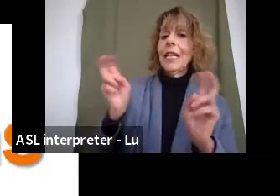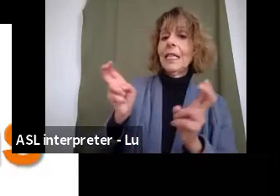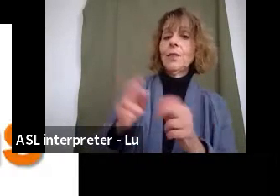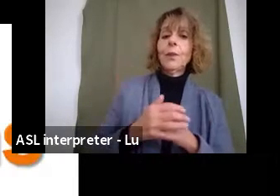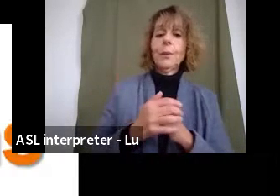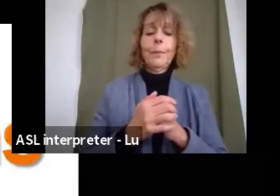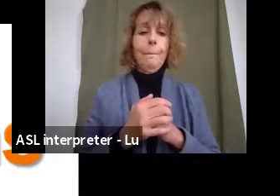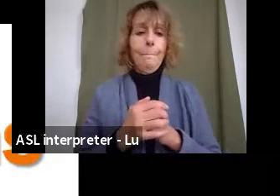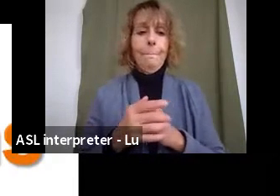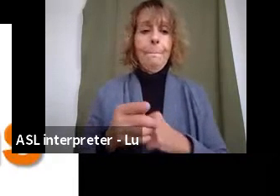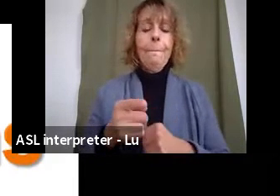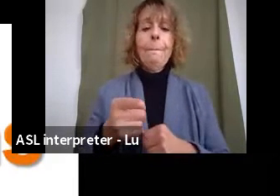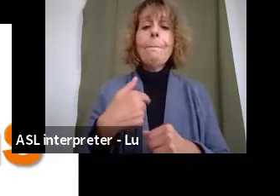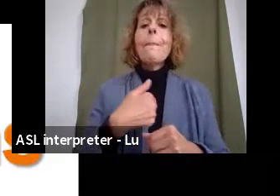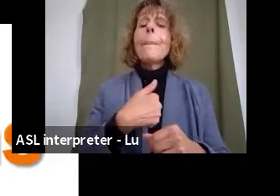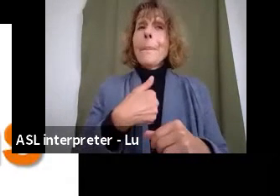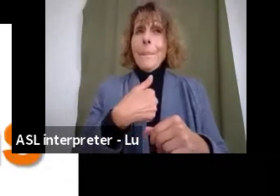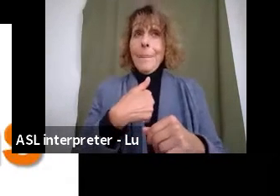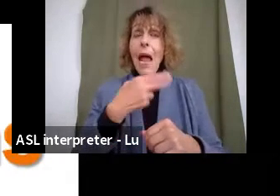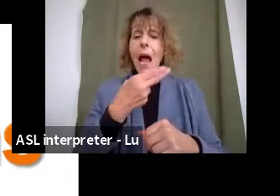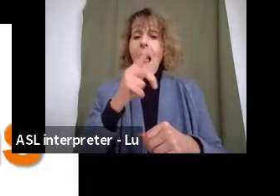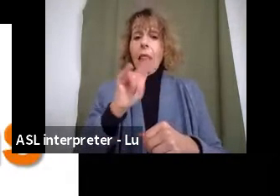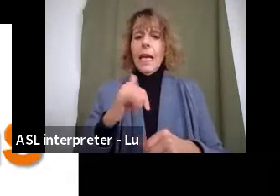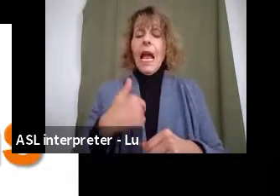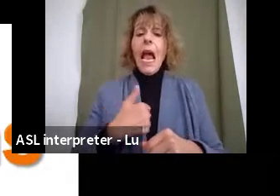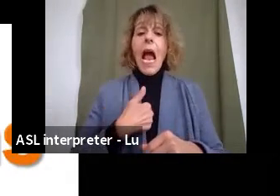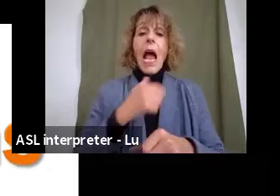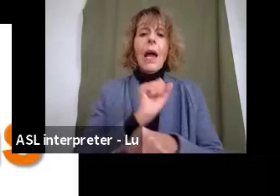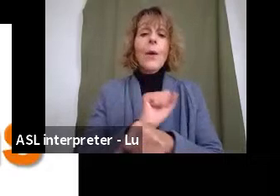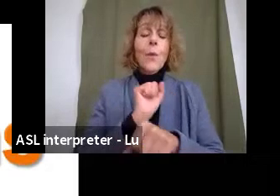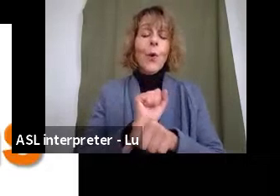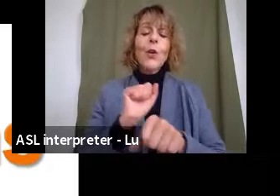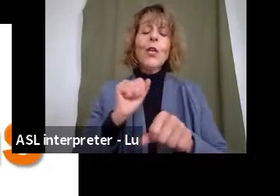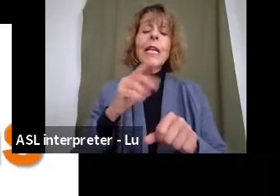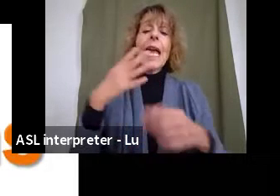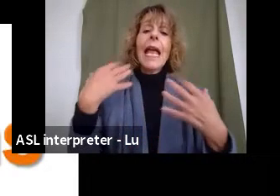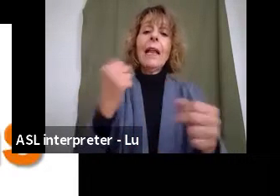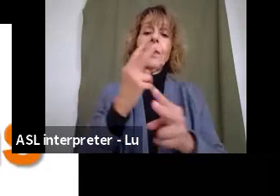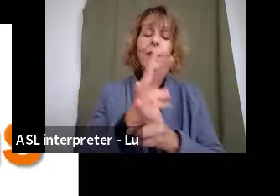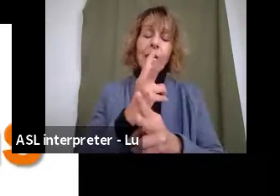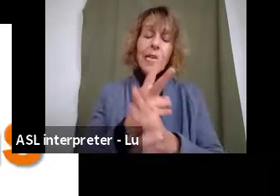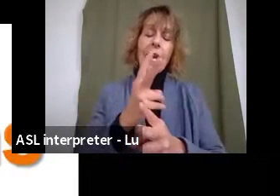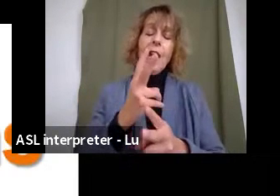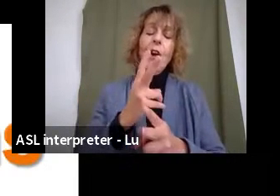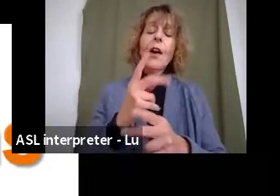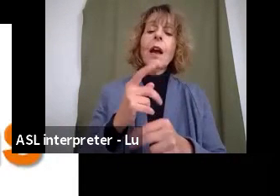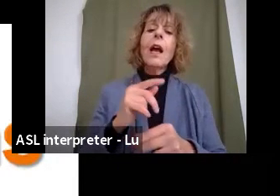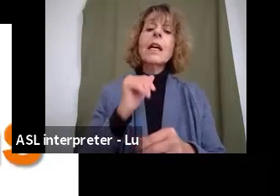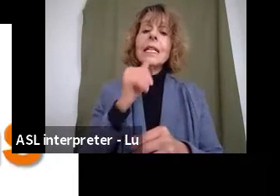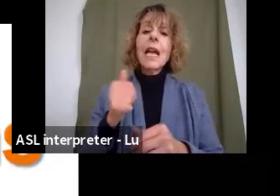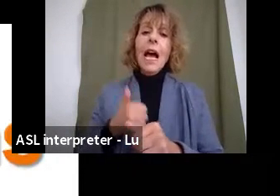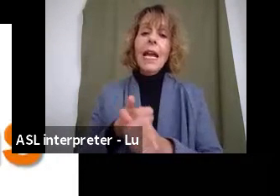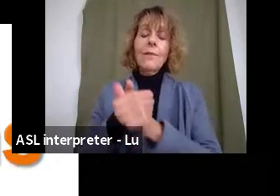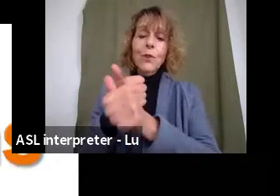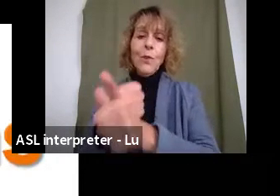by EMTALA. We have had a few instances of patients who cannot wear masks, refusing the accommodations